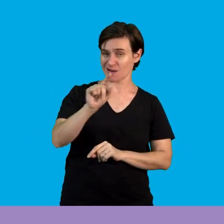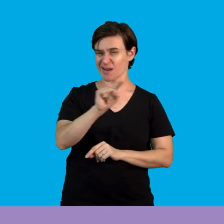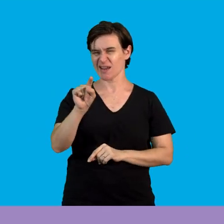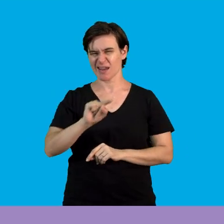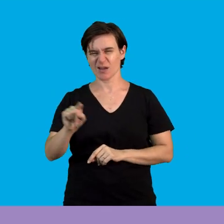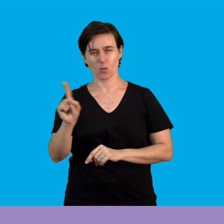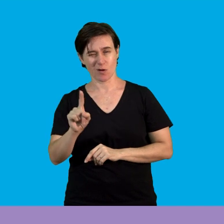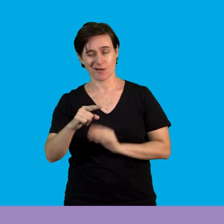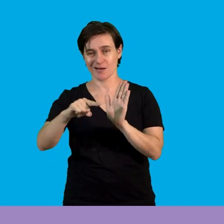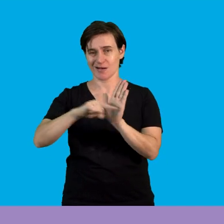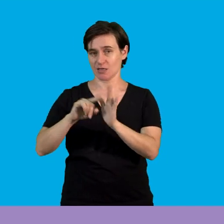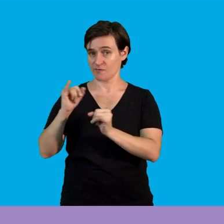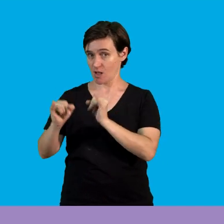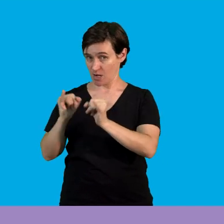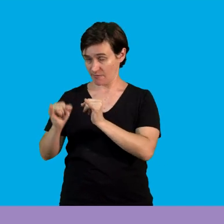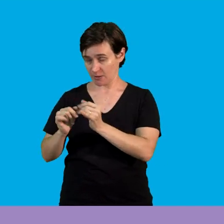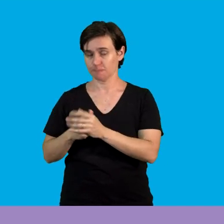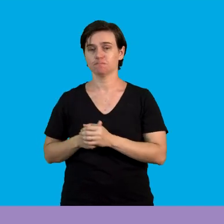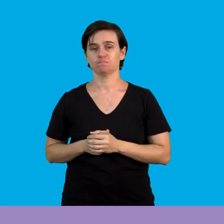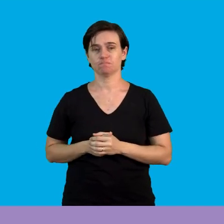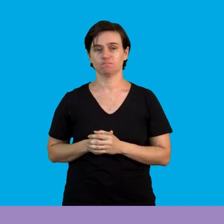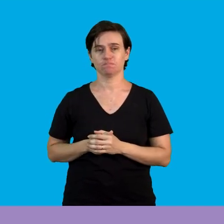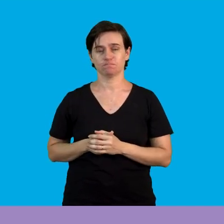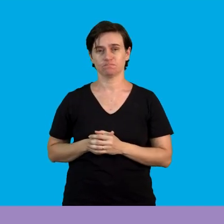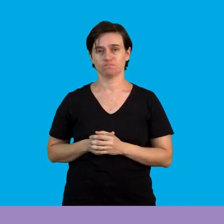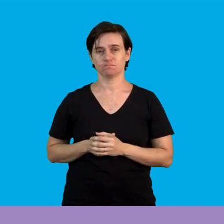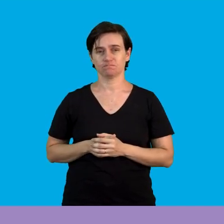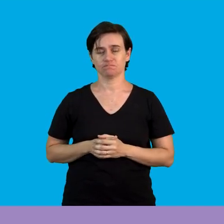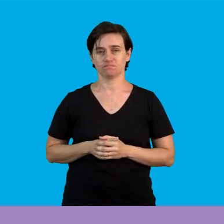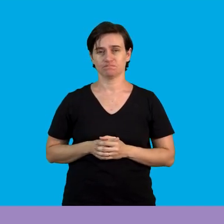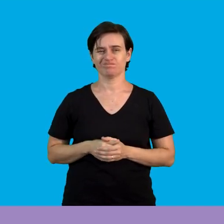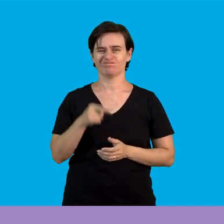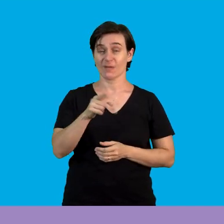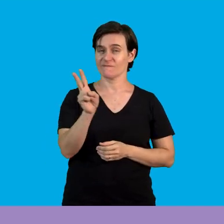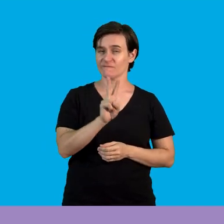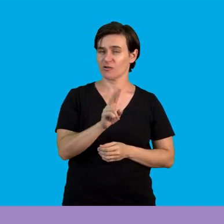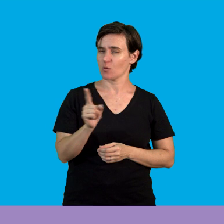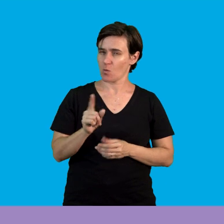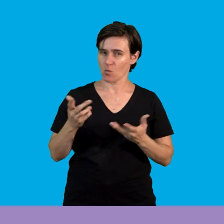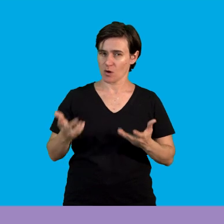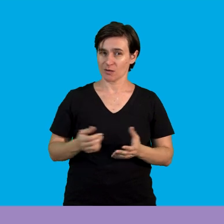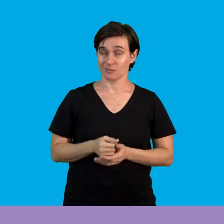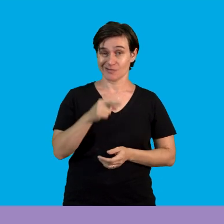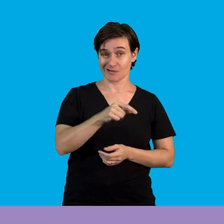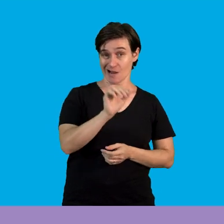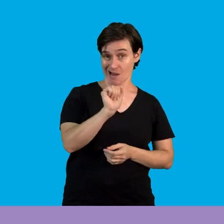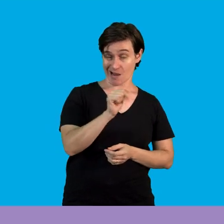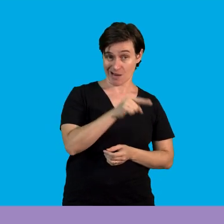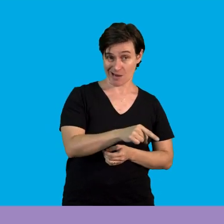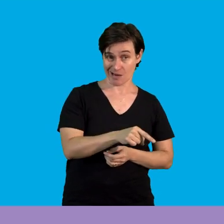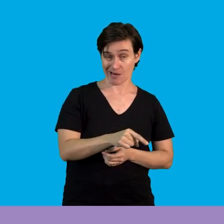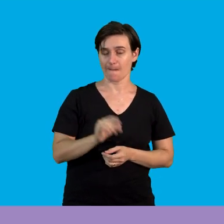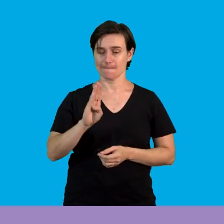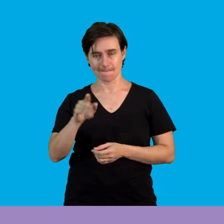b is equals to negative 11. In there, the variables are